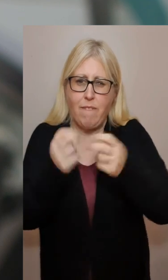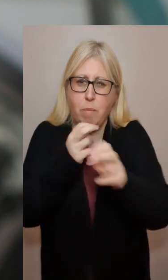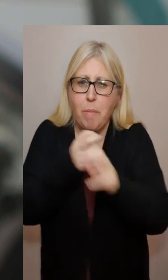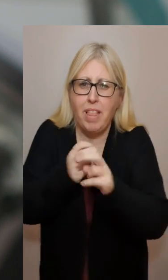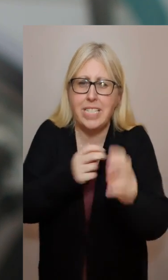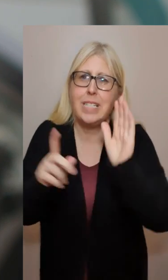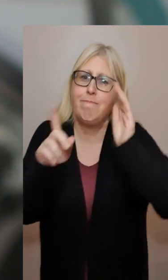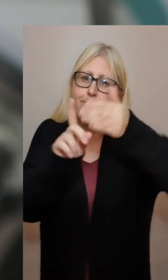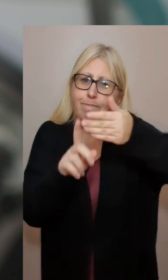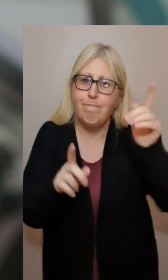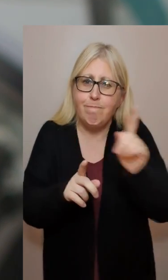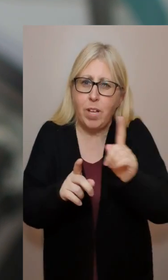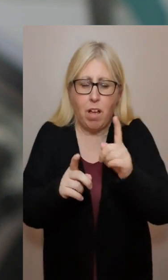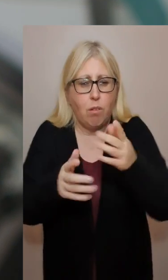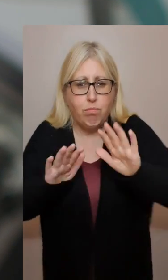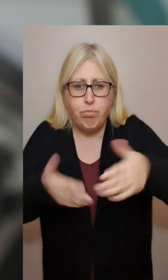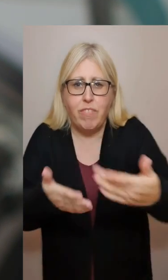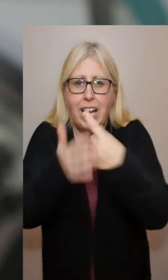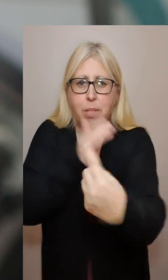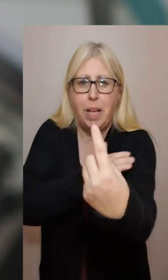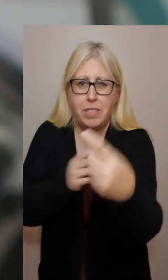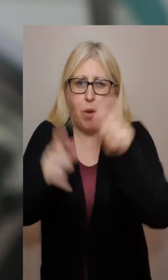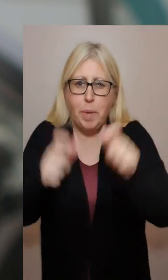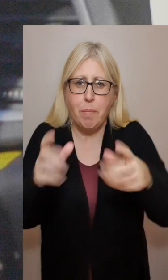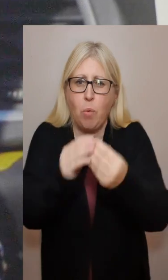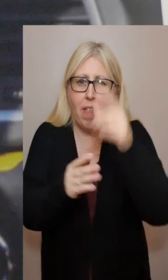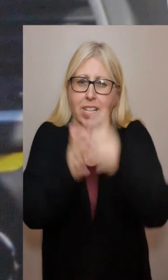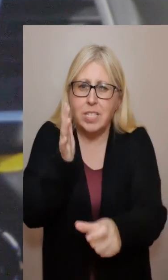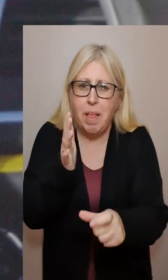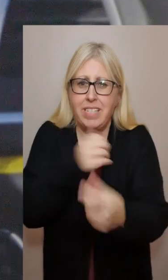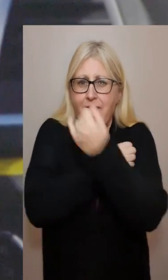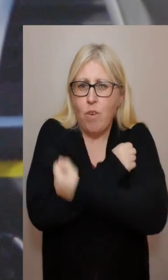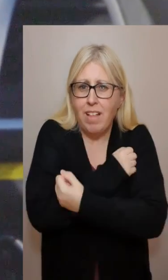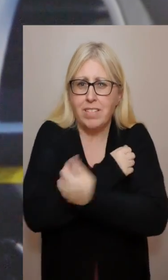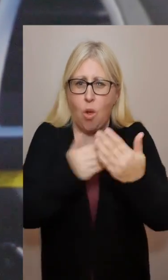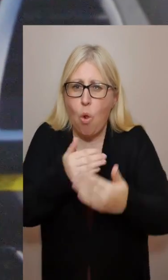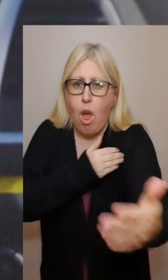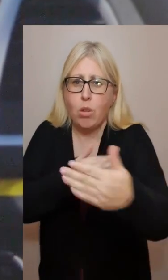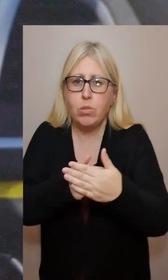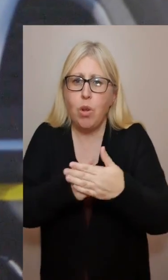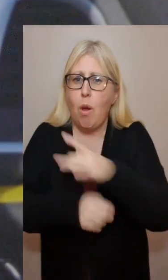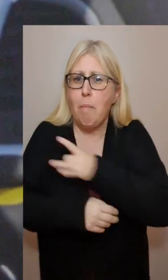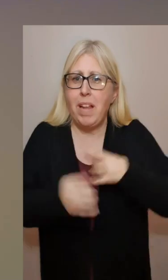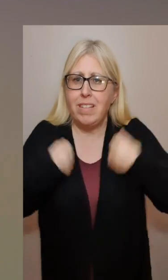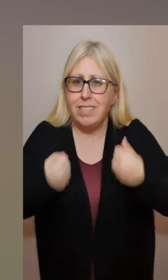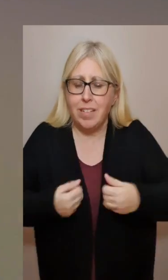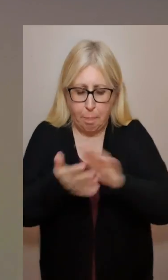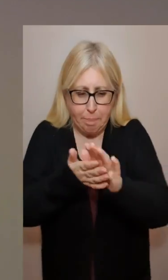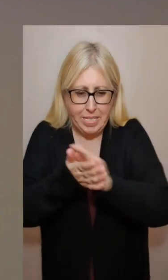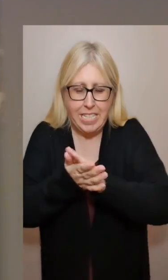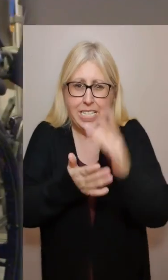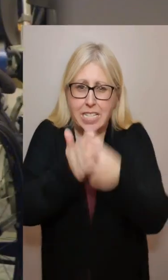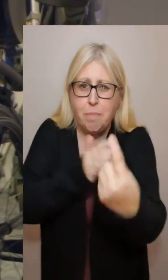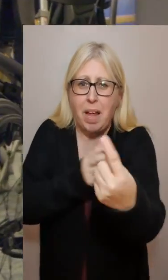people with disabilities, frailties or long-term medical conditions, just to keep them independently mobile